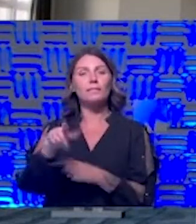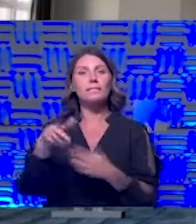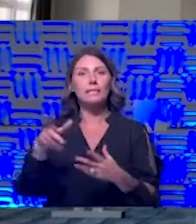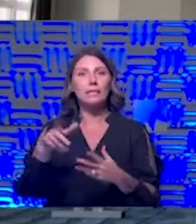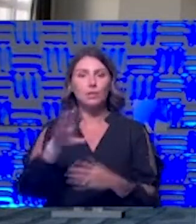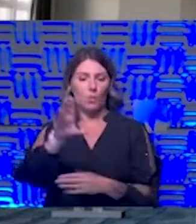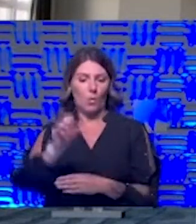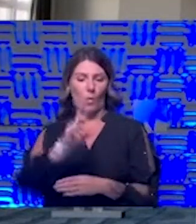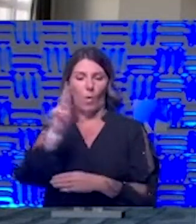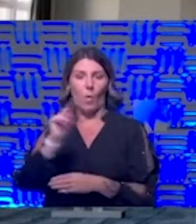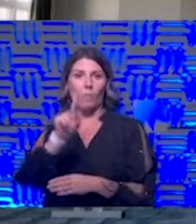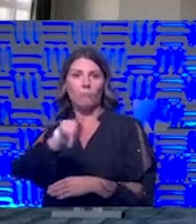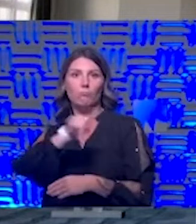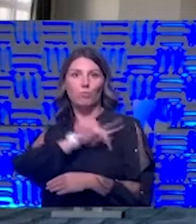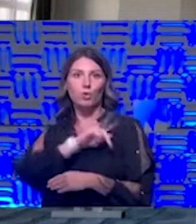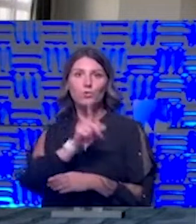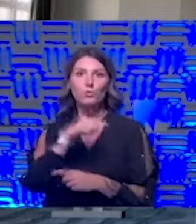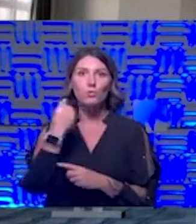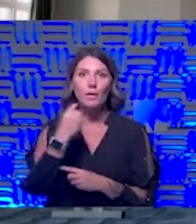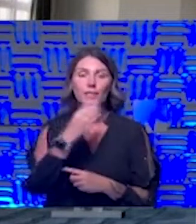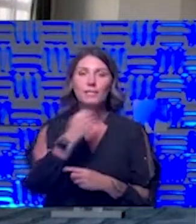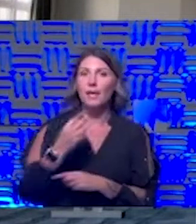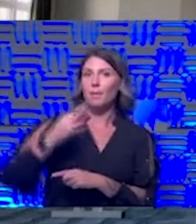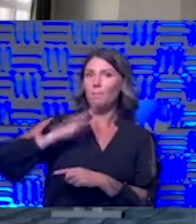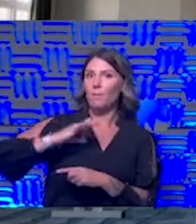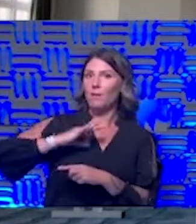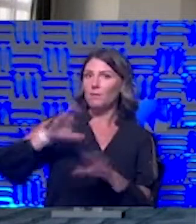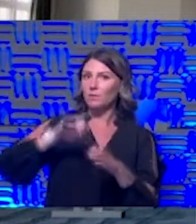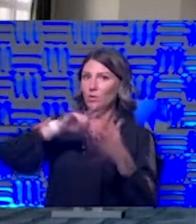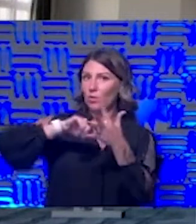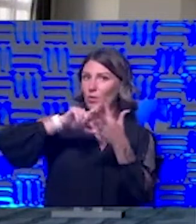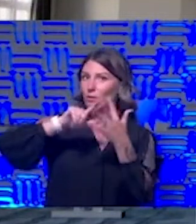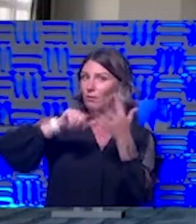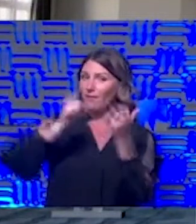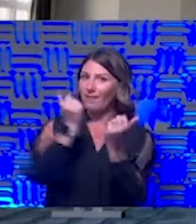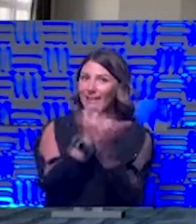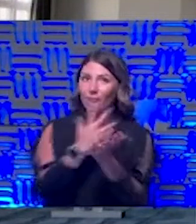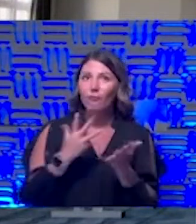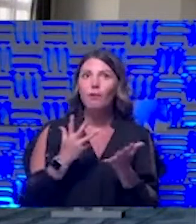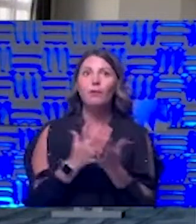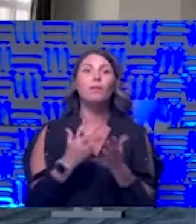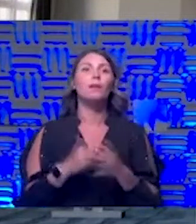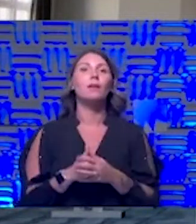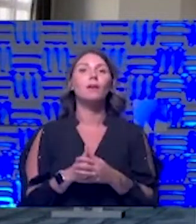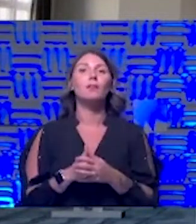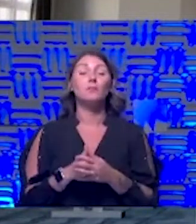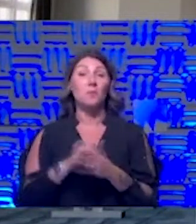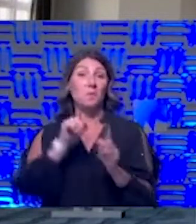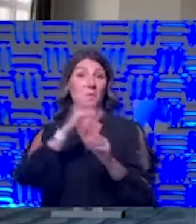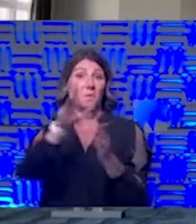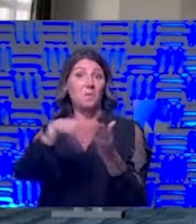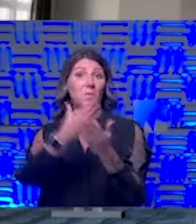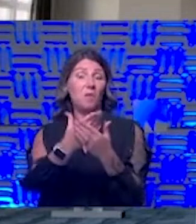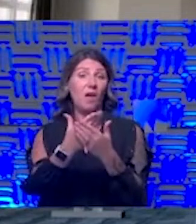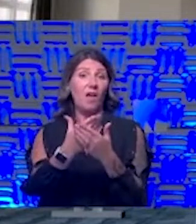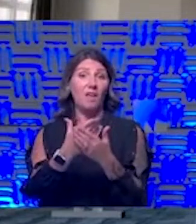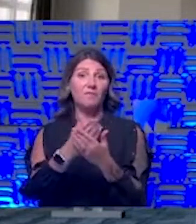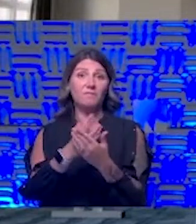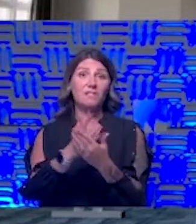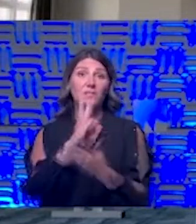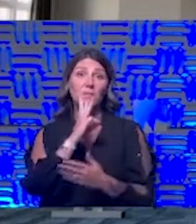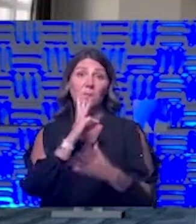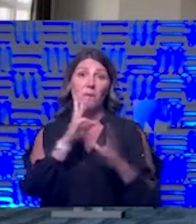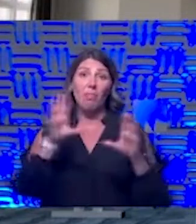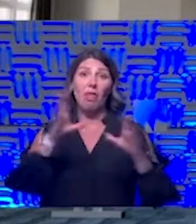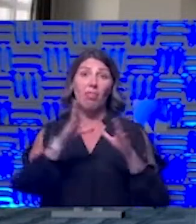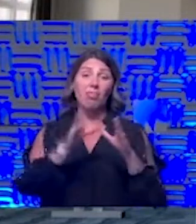personal risk versus benefit of doing all of these things. The other things you can do is when you are at the lake, obviously, if it's nice